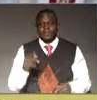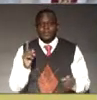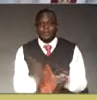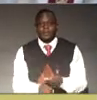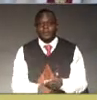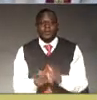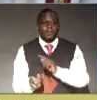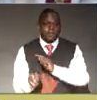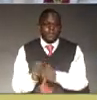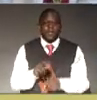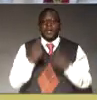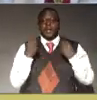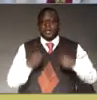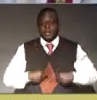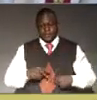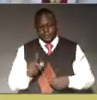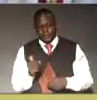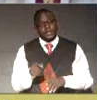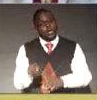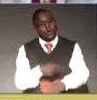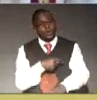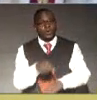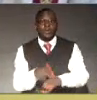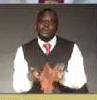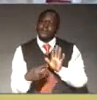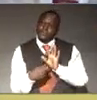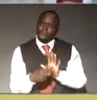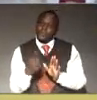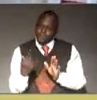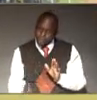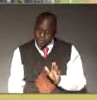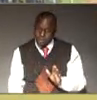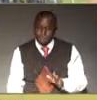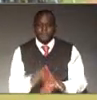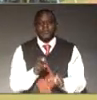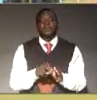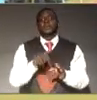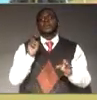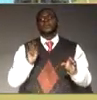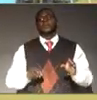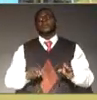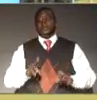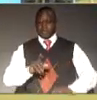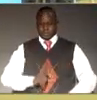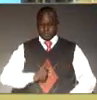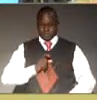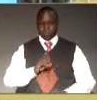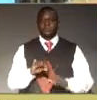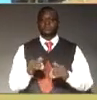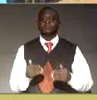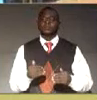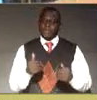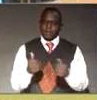a lawyer in the first place. It took a longer time. This now shows me that I shouldn't give up. I should be very confident. And he told us